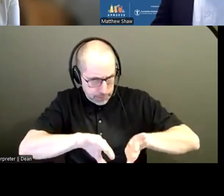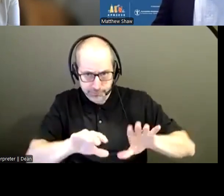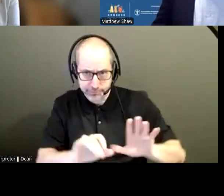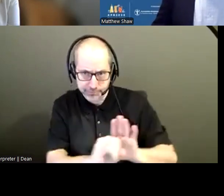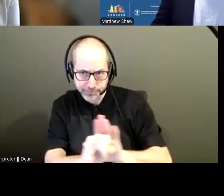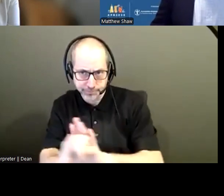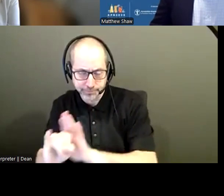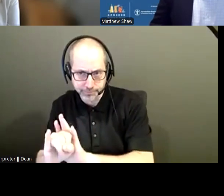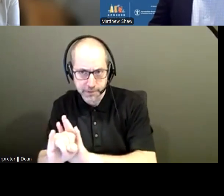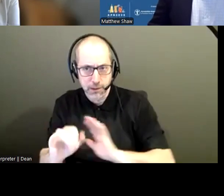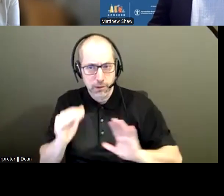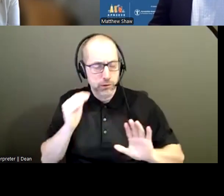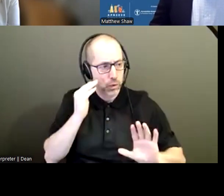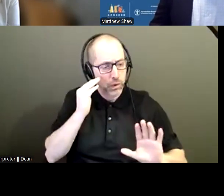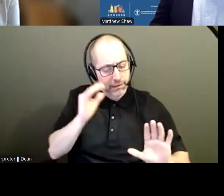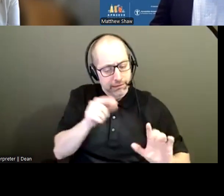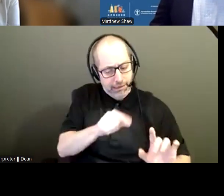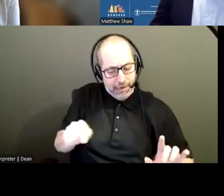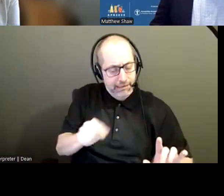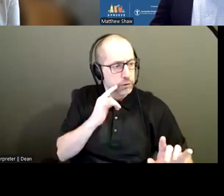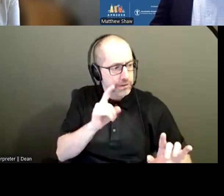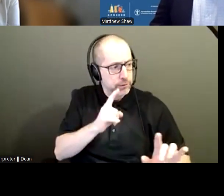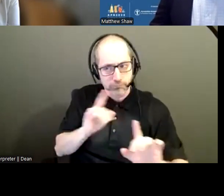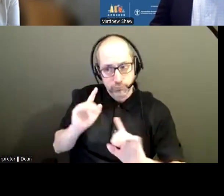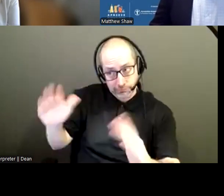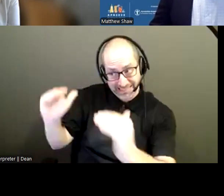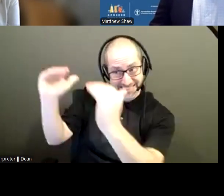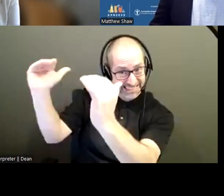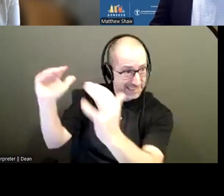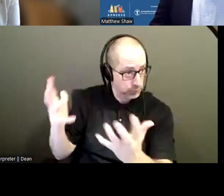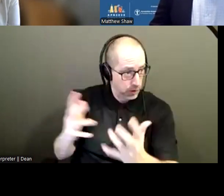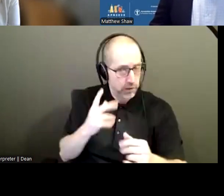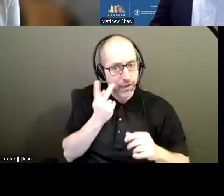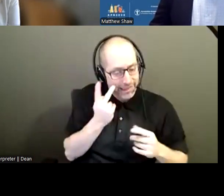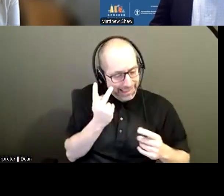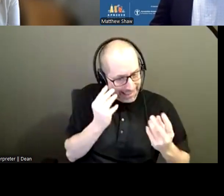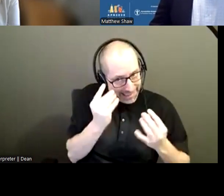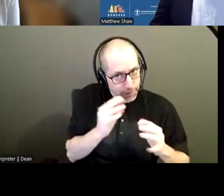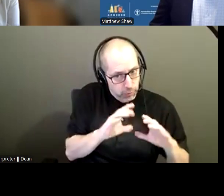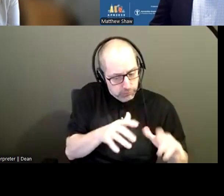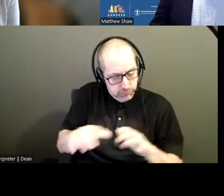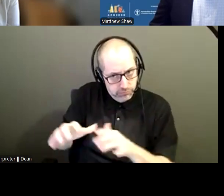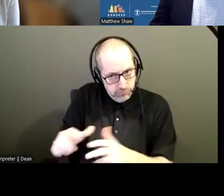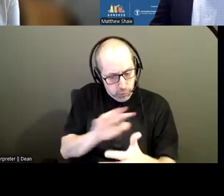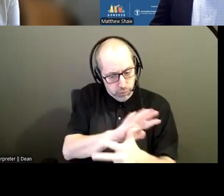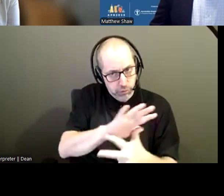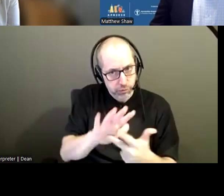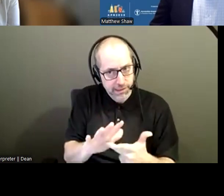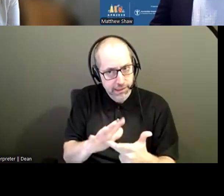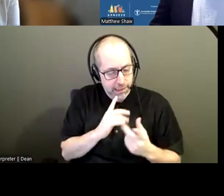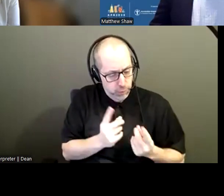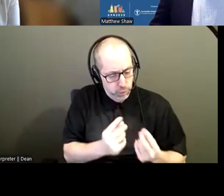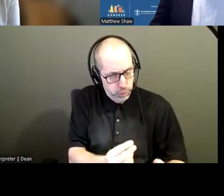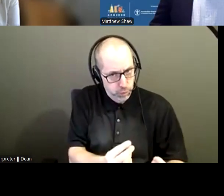knowing that to get to that goal, we have to think about those three different buckets, if you will, and what you're doing within those buckets to